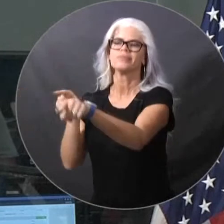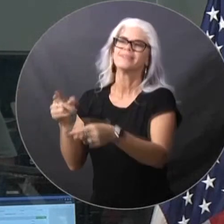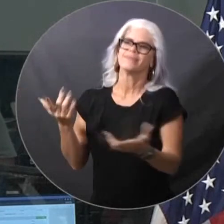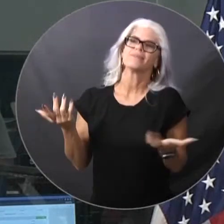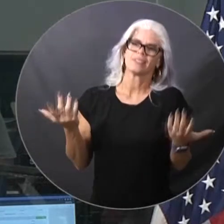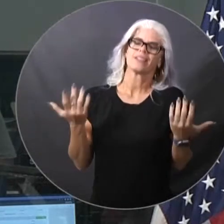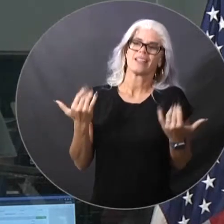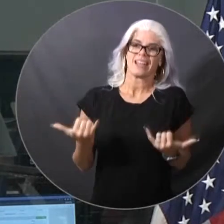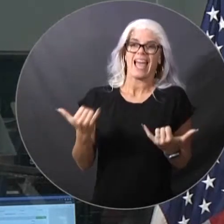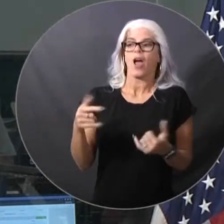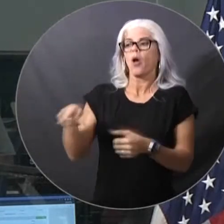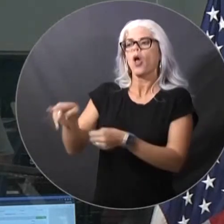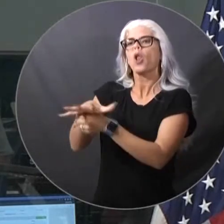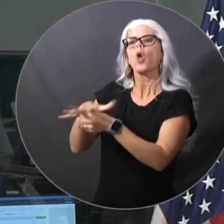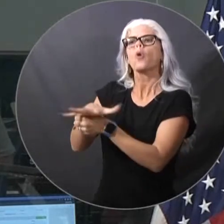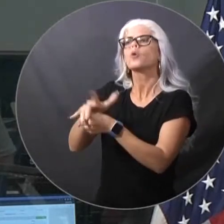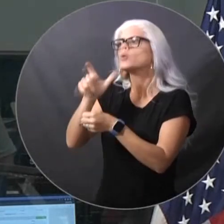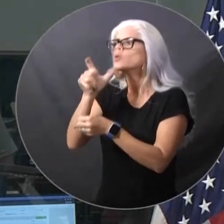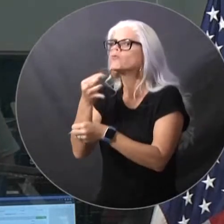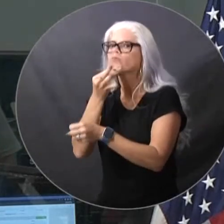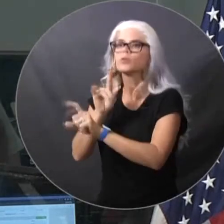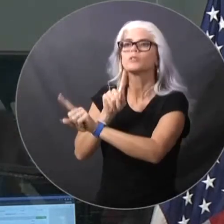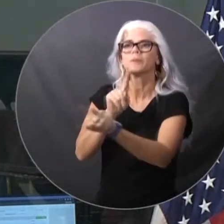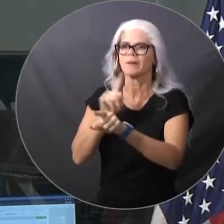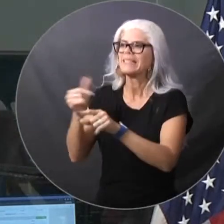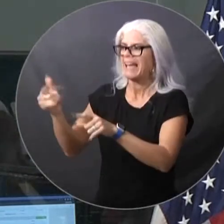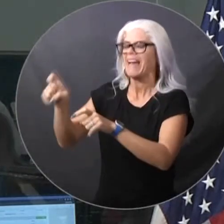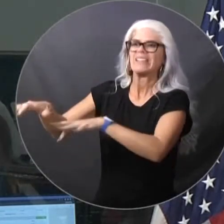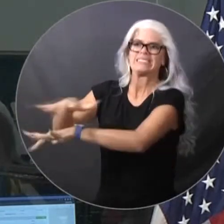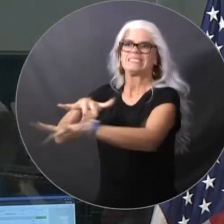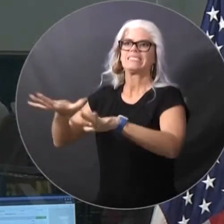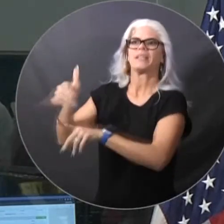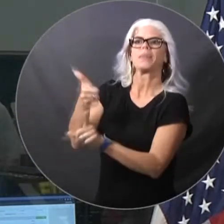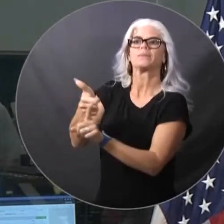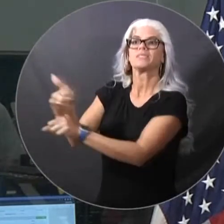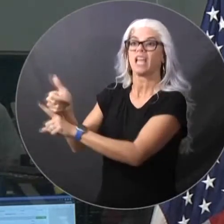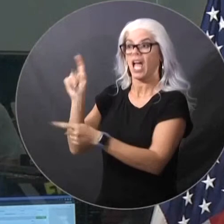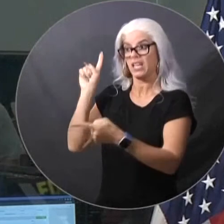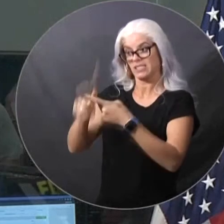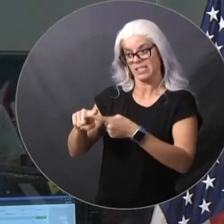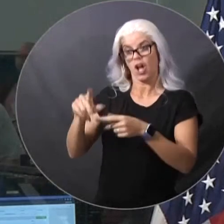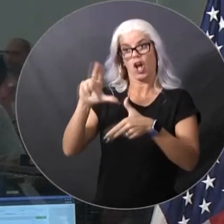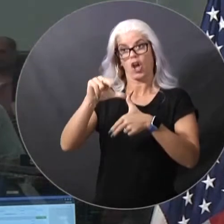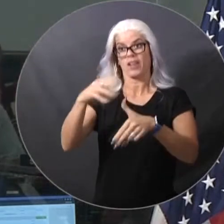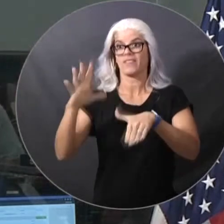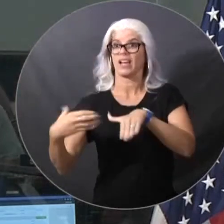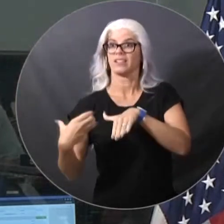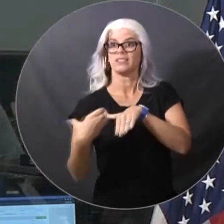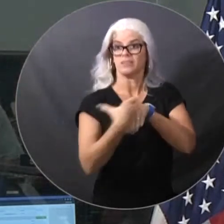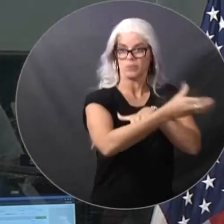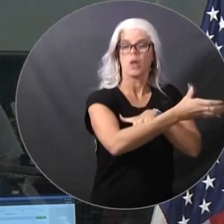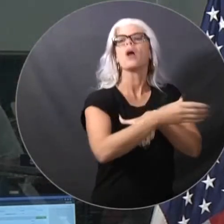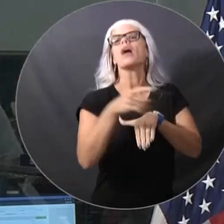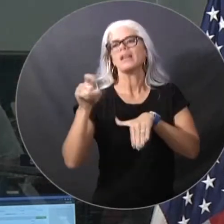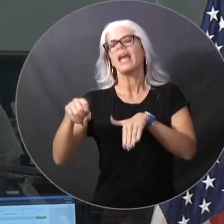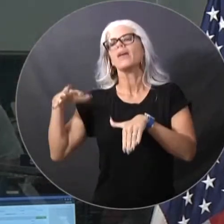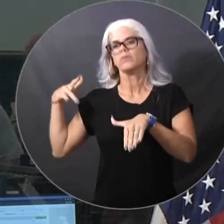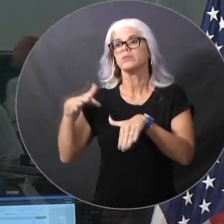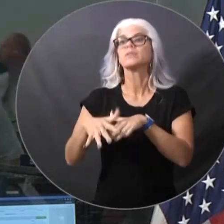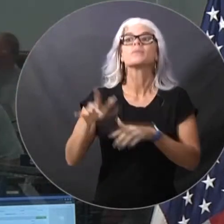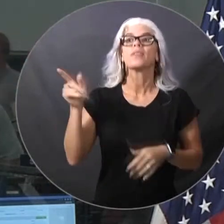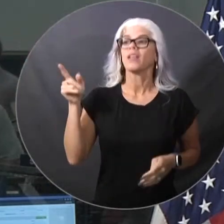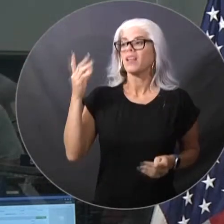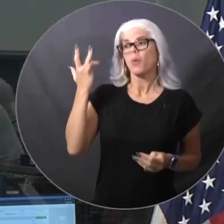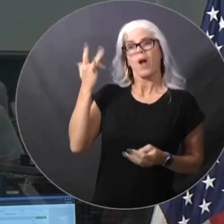can make decisions, but by and large, until the storm passes, they are not going to go into a situation for